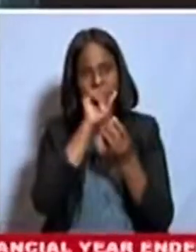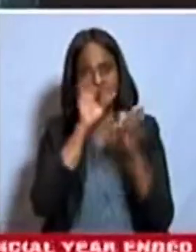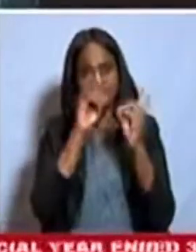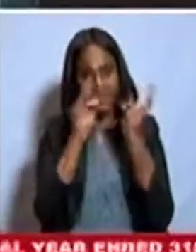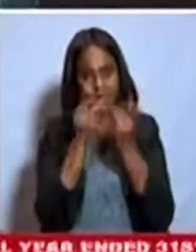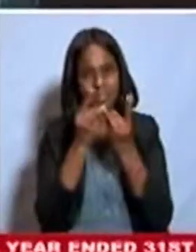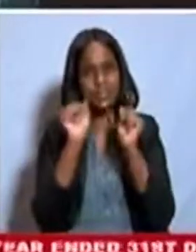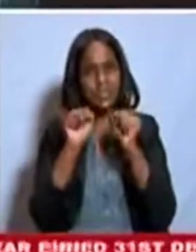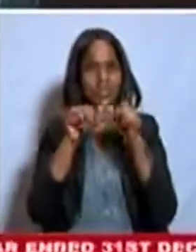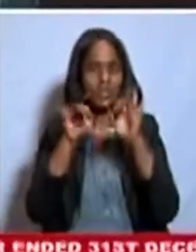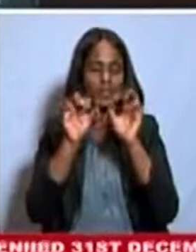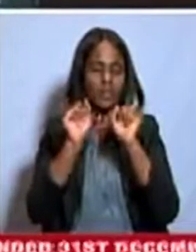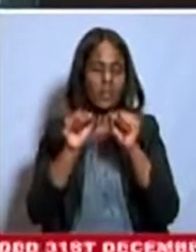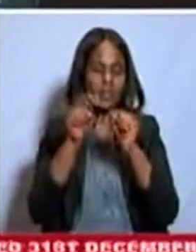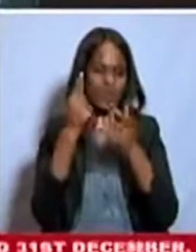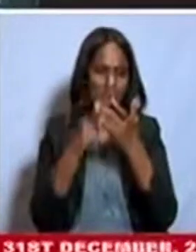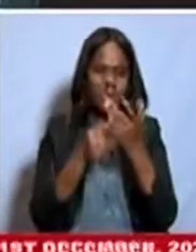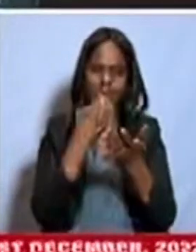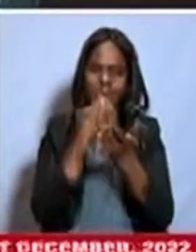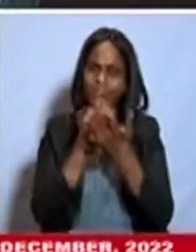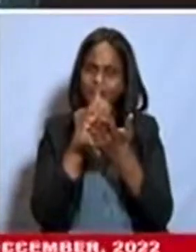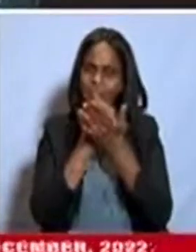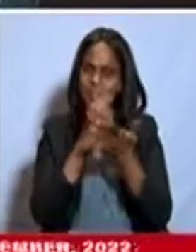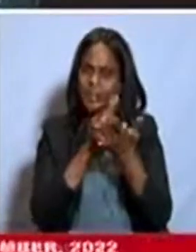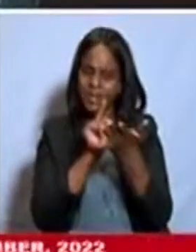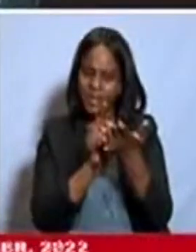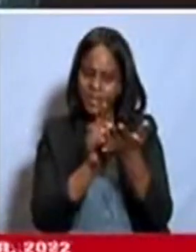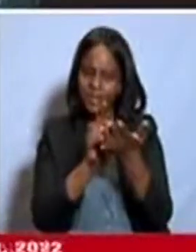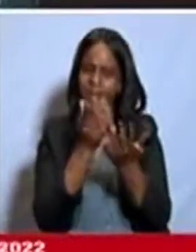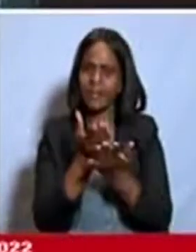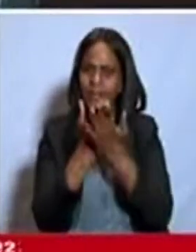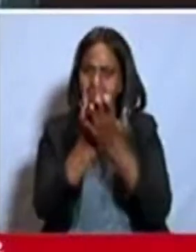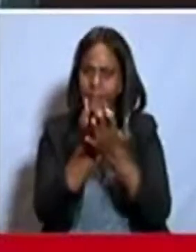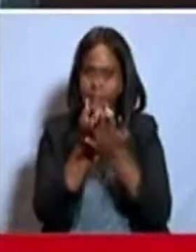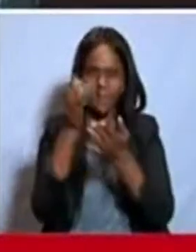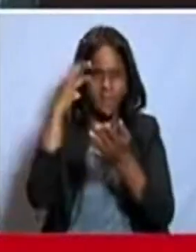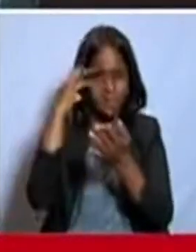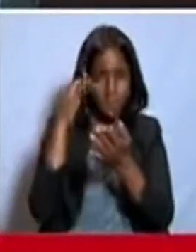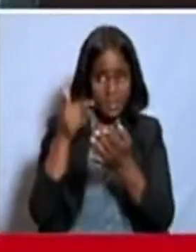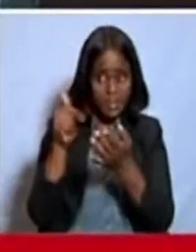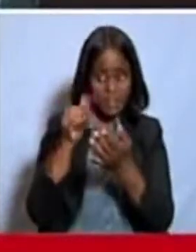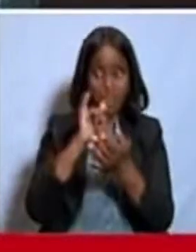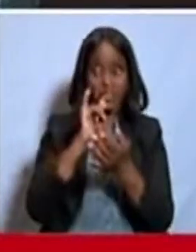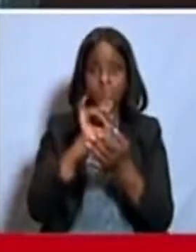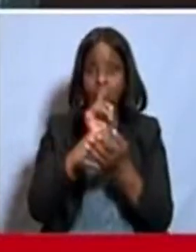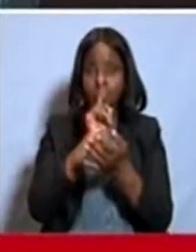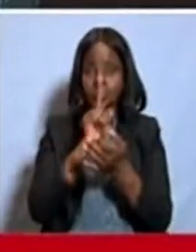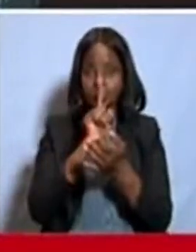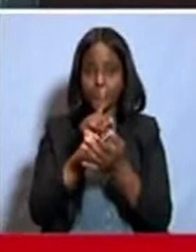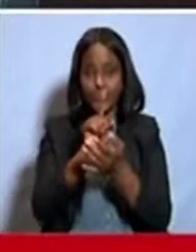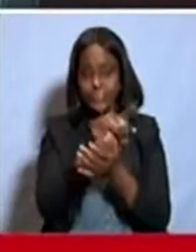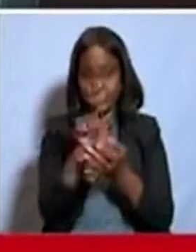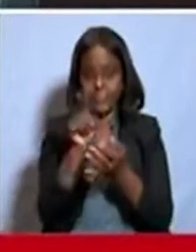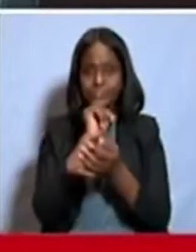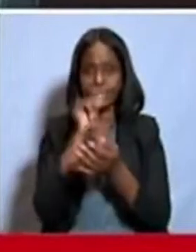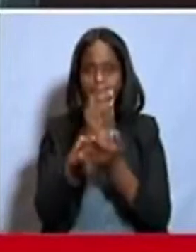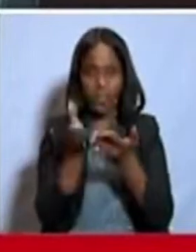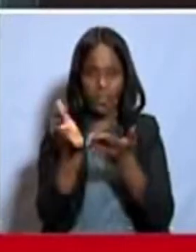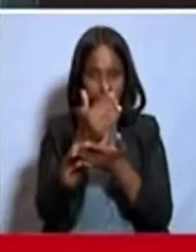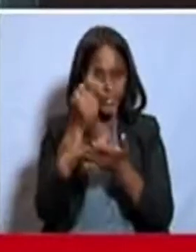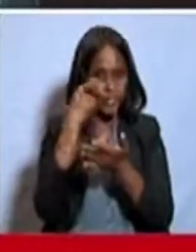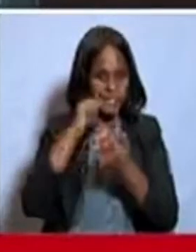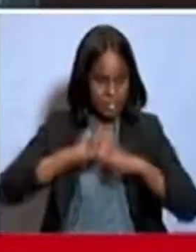Can proceed. Yes. So what evidence did they submit to the officers that in fact they are not collecting